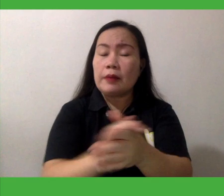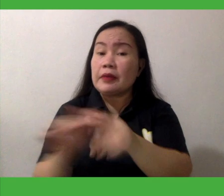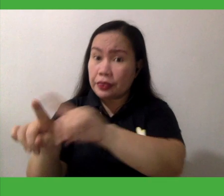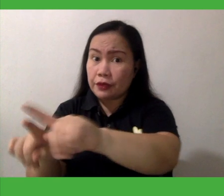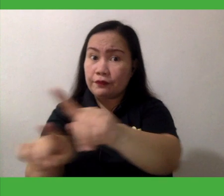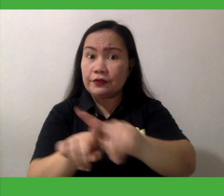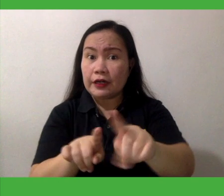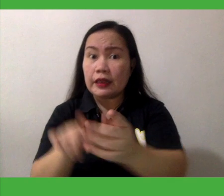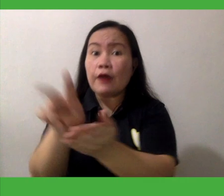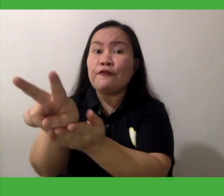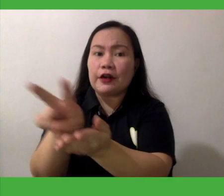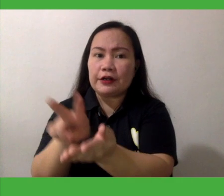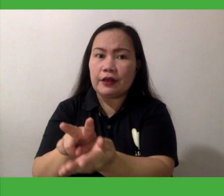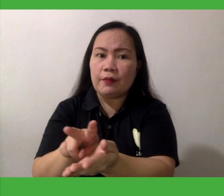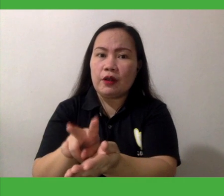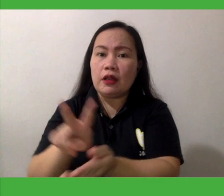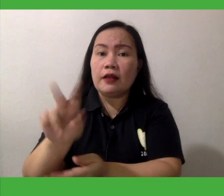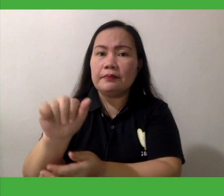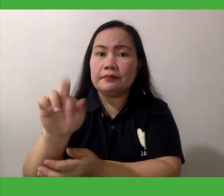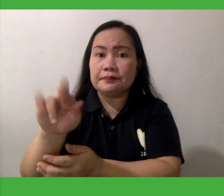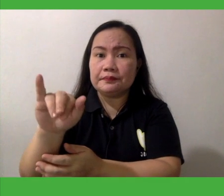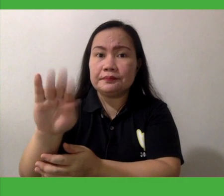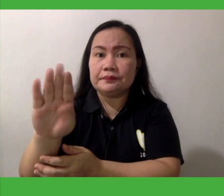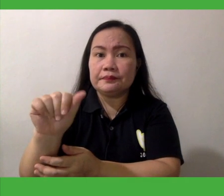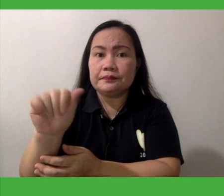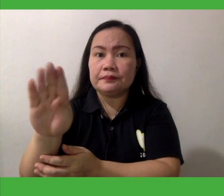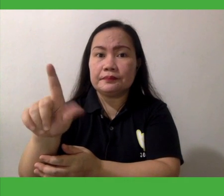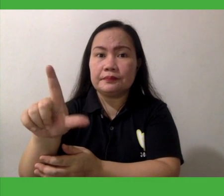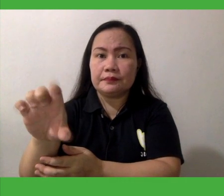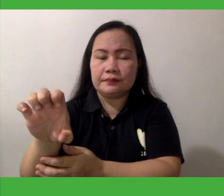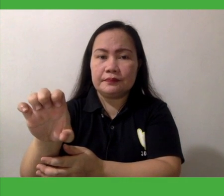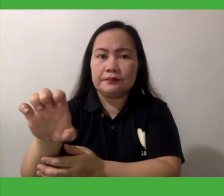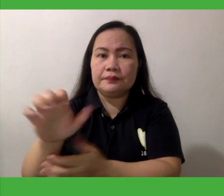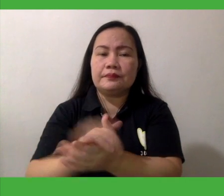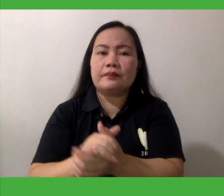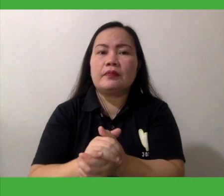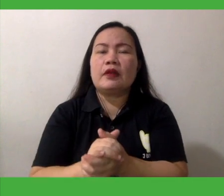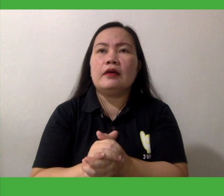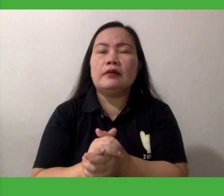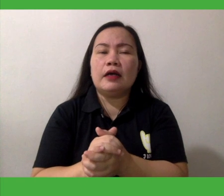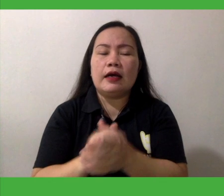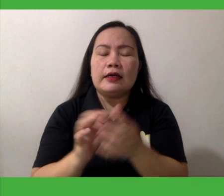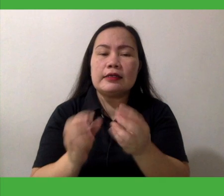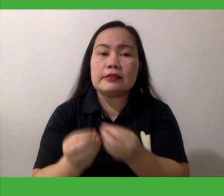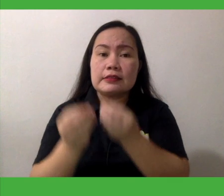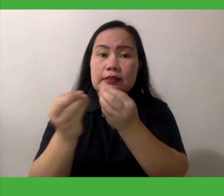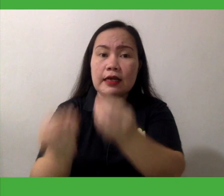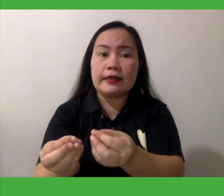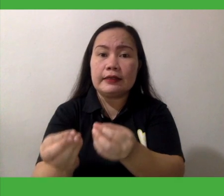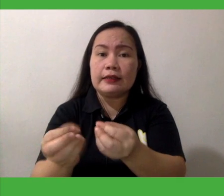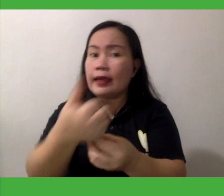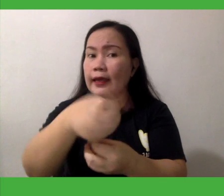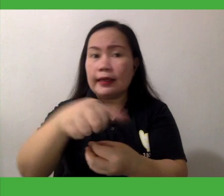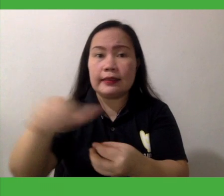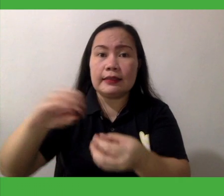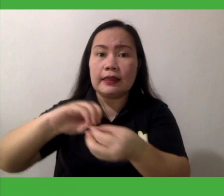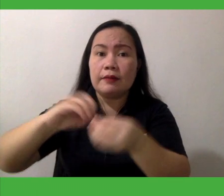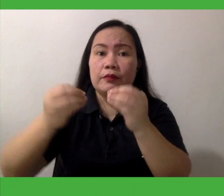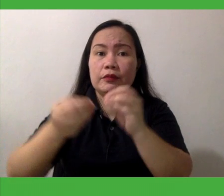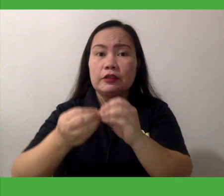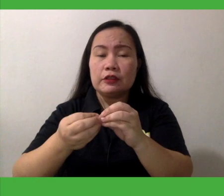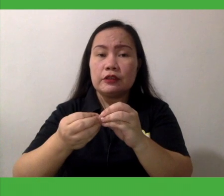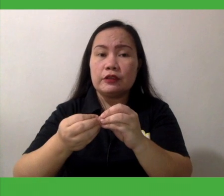variable. So, if you will be assigning any value or any number to the variable, to